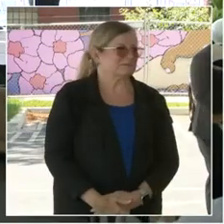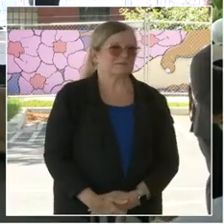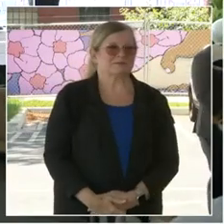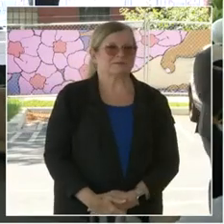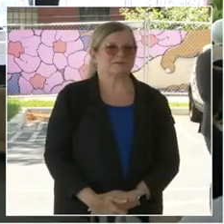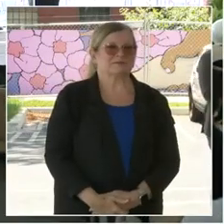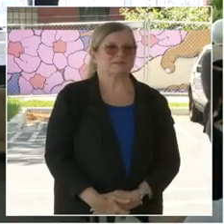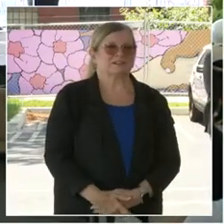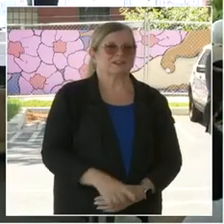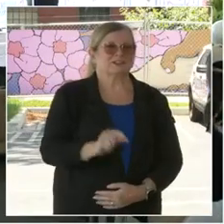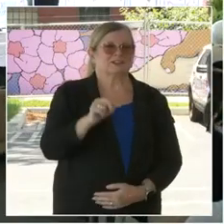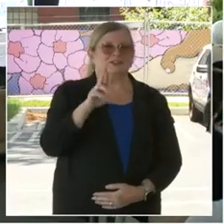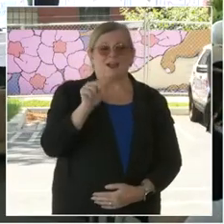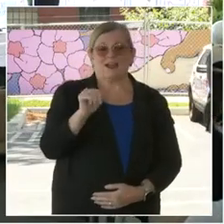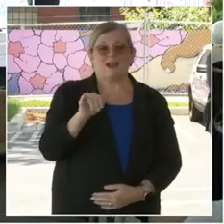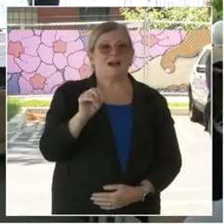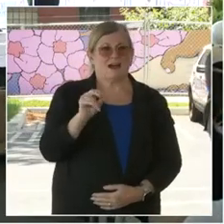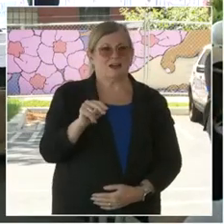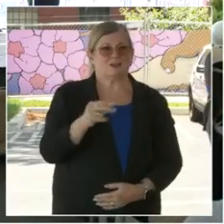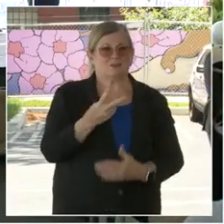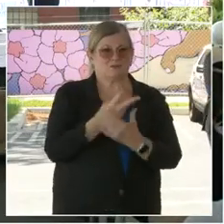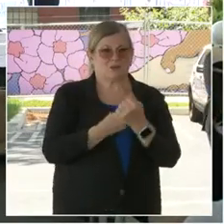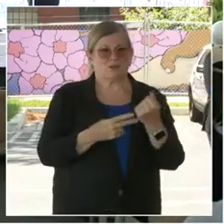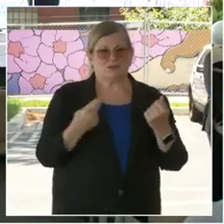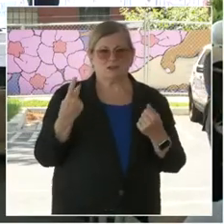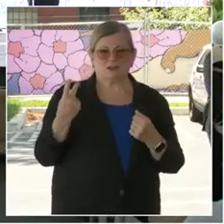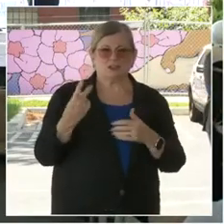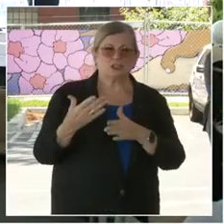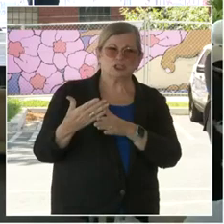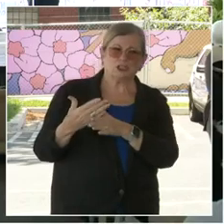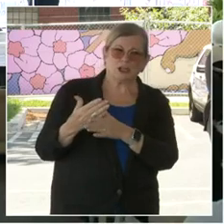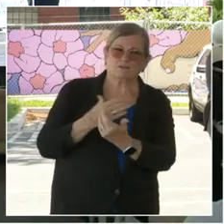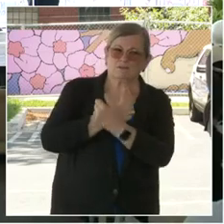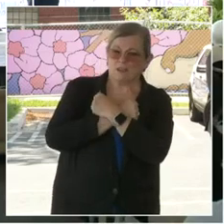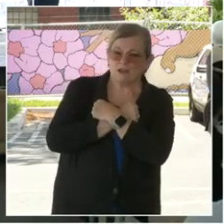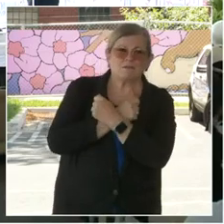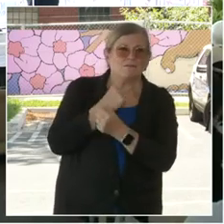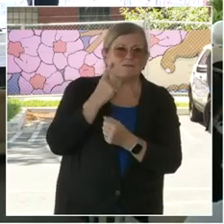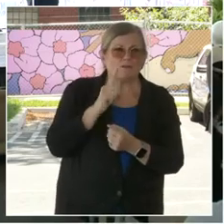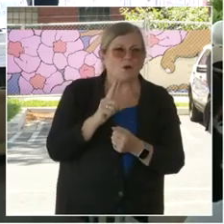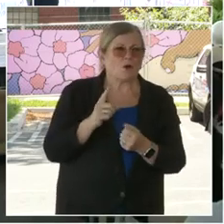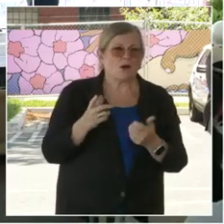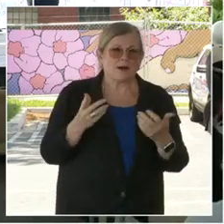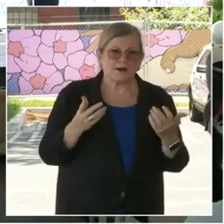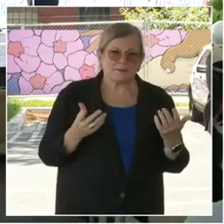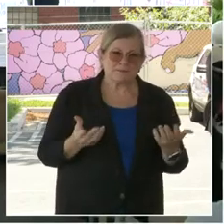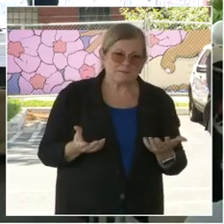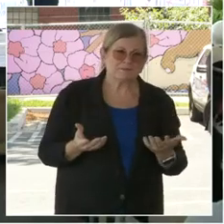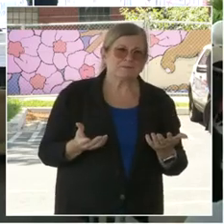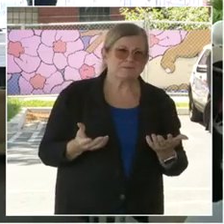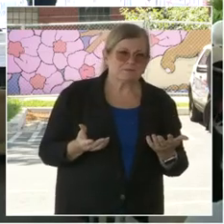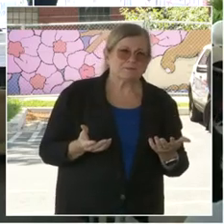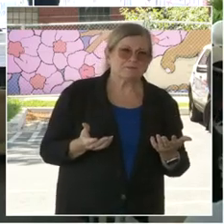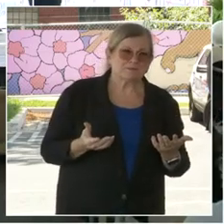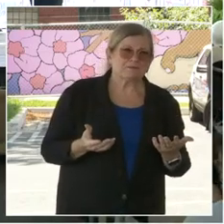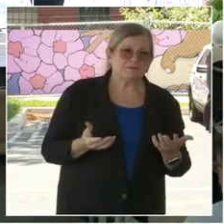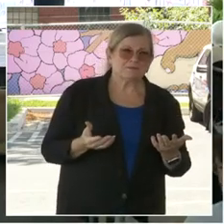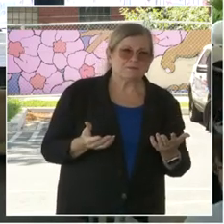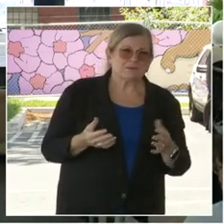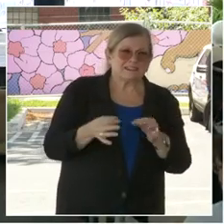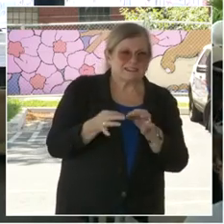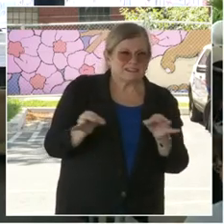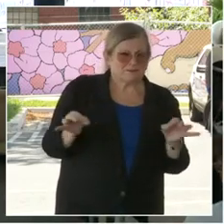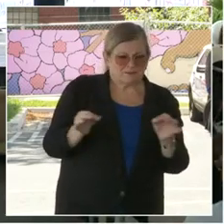Trayon and I share a love for a story, a verse from the Bible that